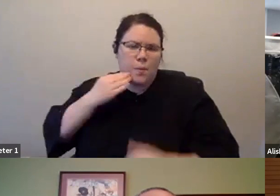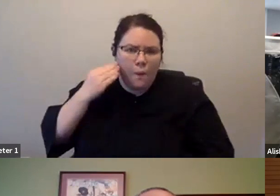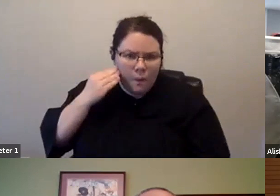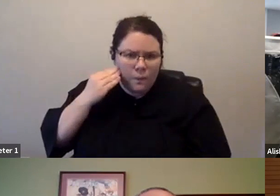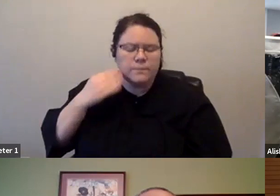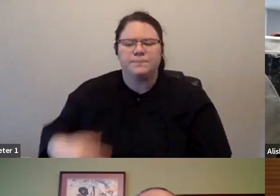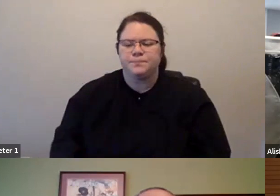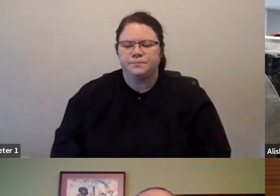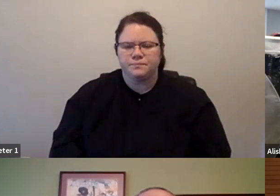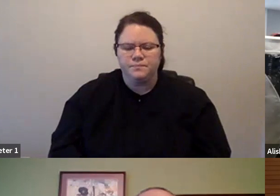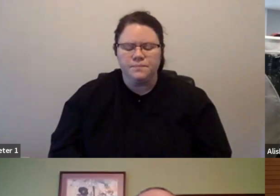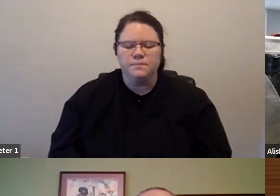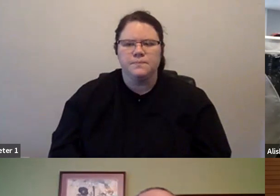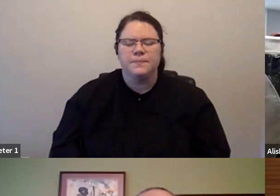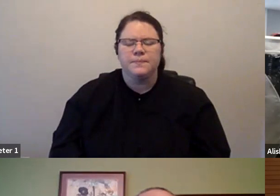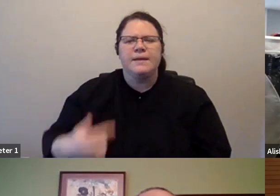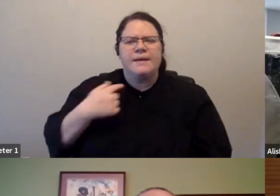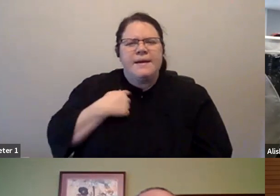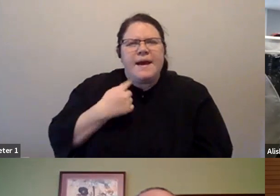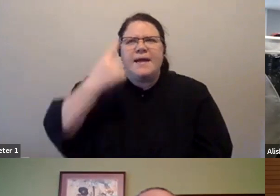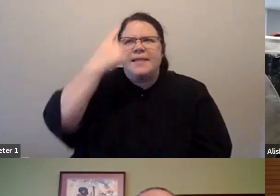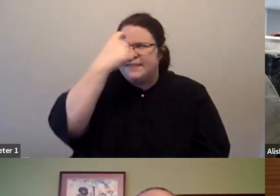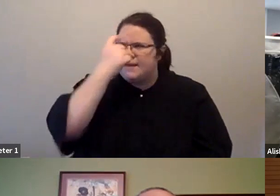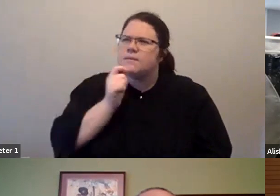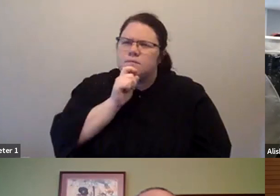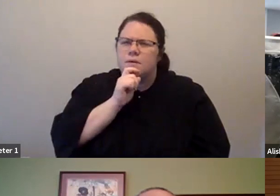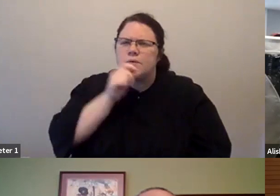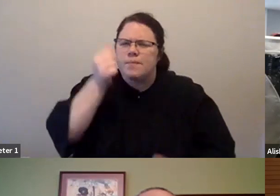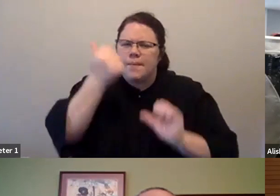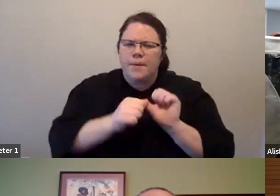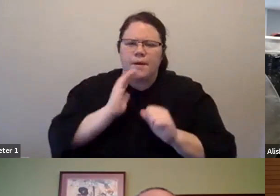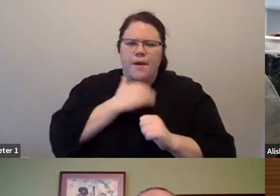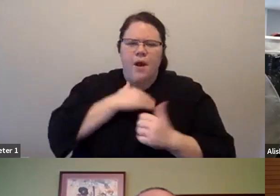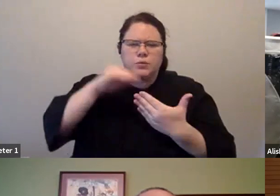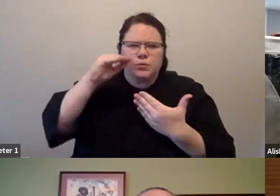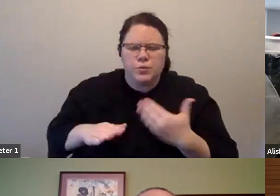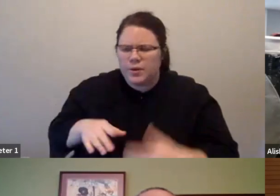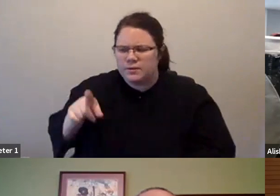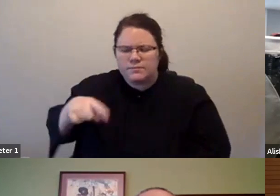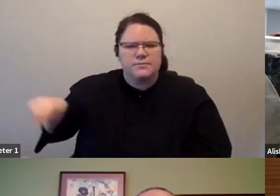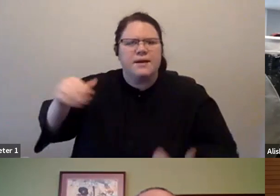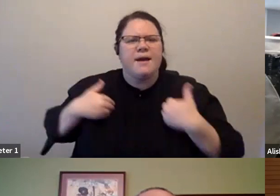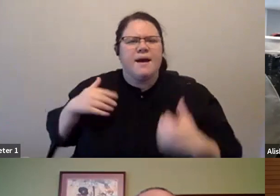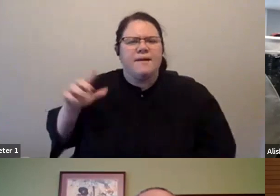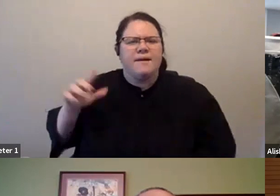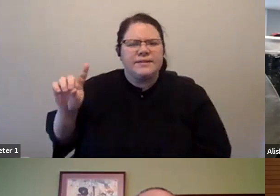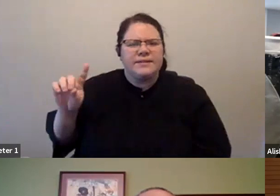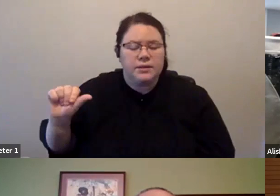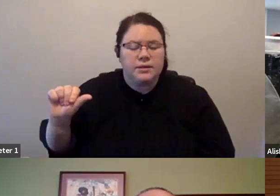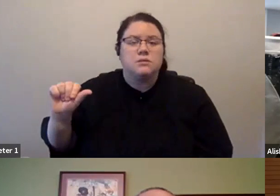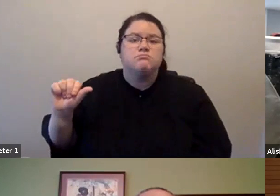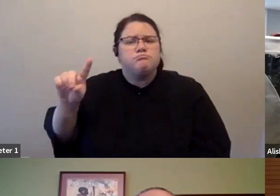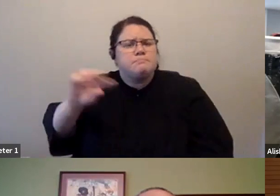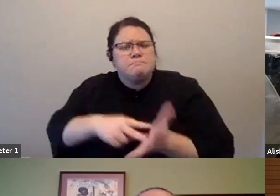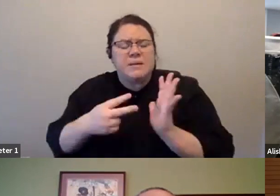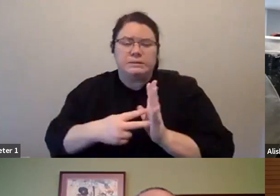When I think about our, students who are with disabilities, either physical disabilities